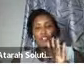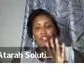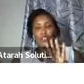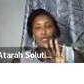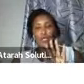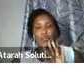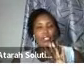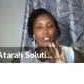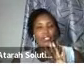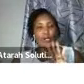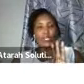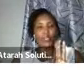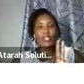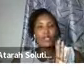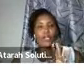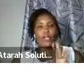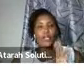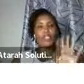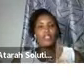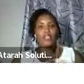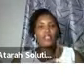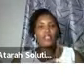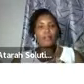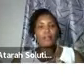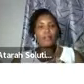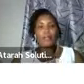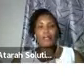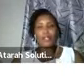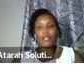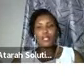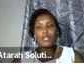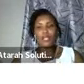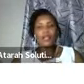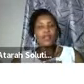HR professionals who are tuned in on this call will get free training by